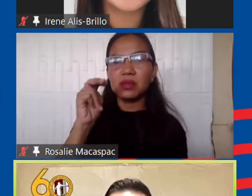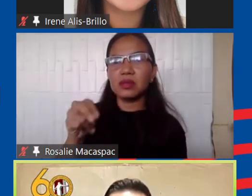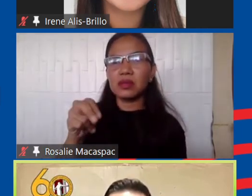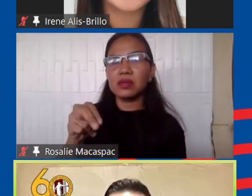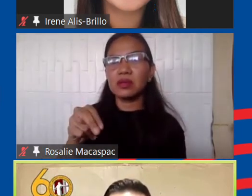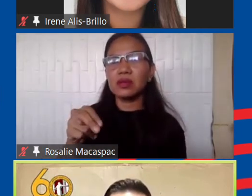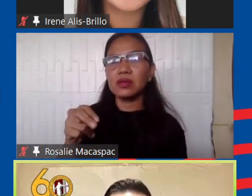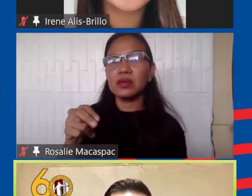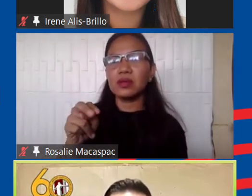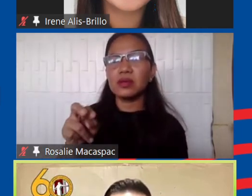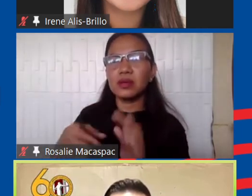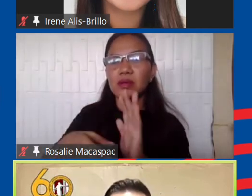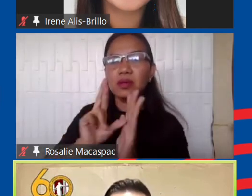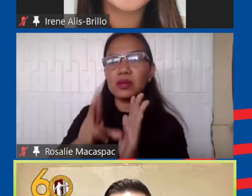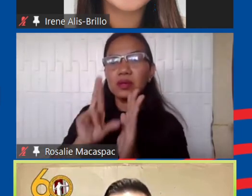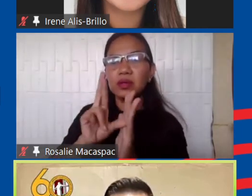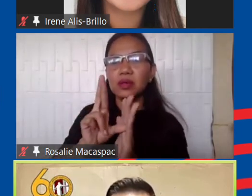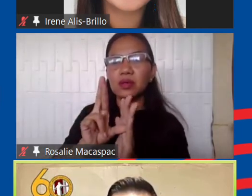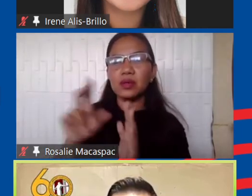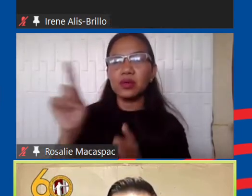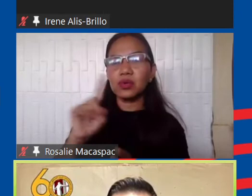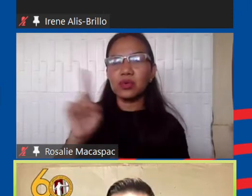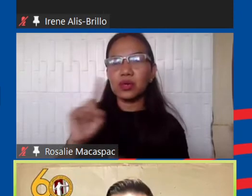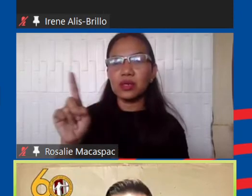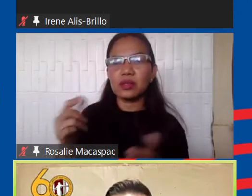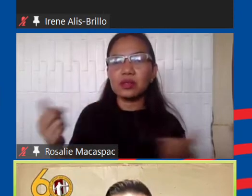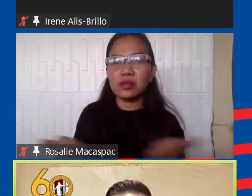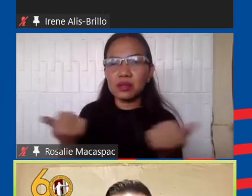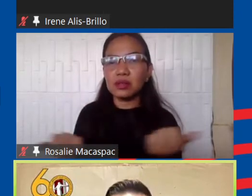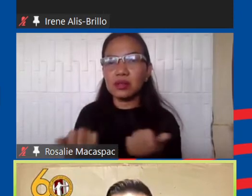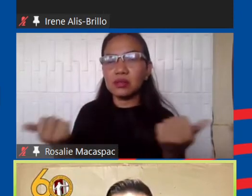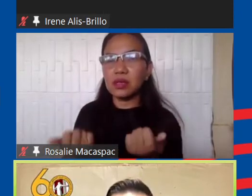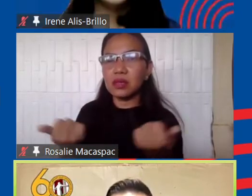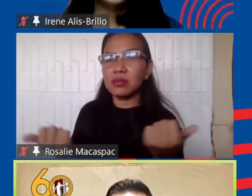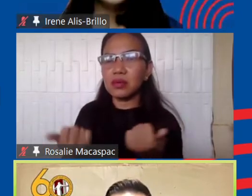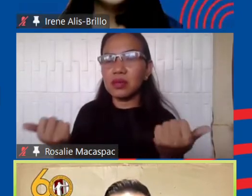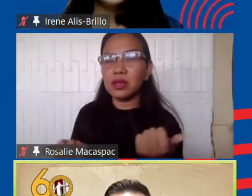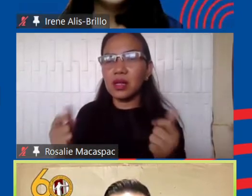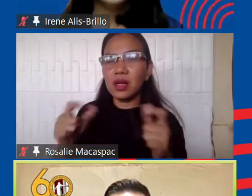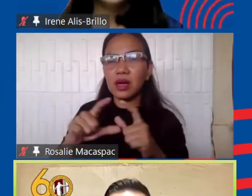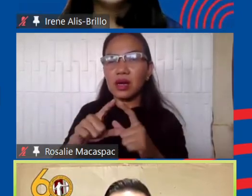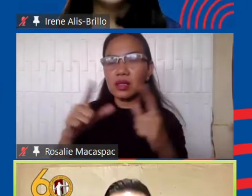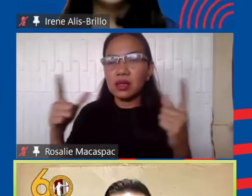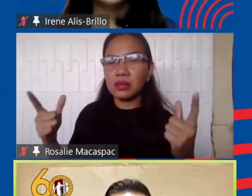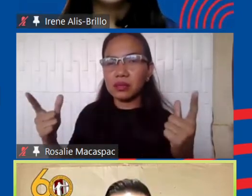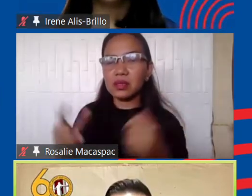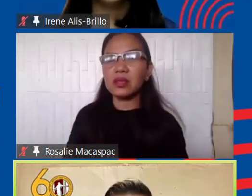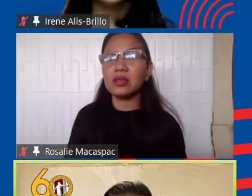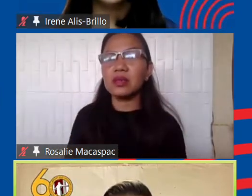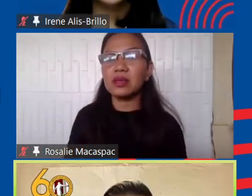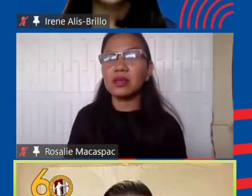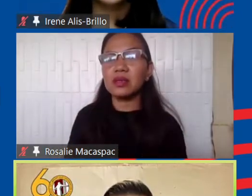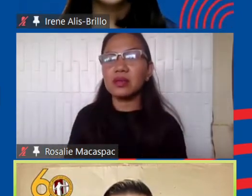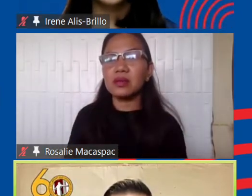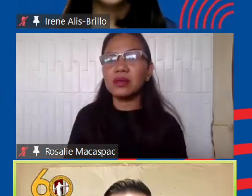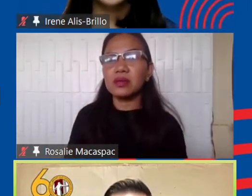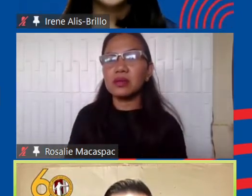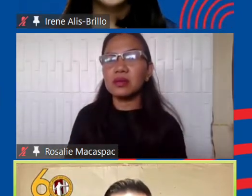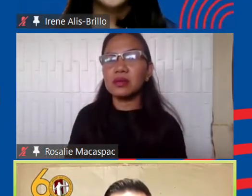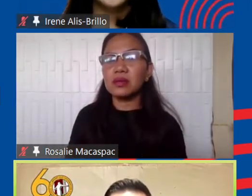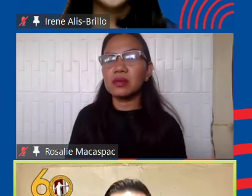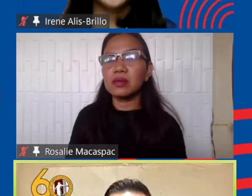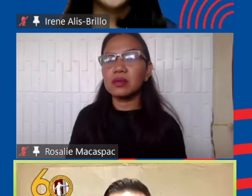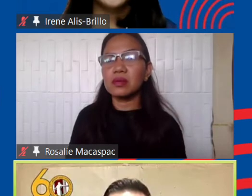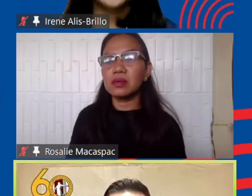review what rights are available to us as a library. That's why we